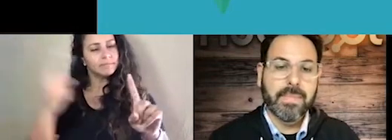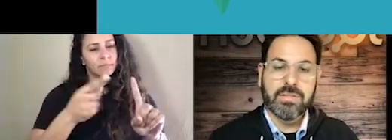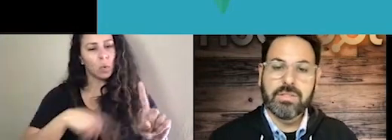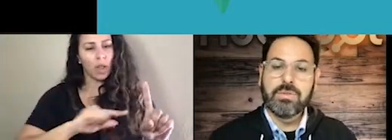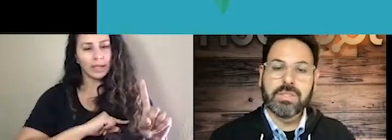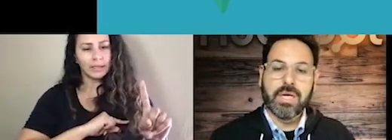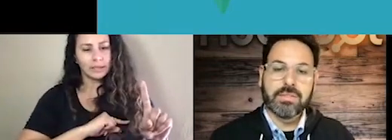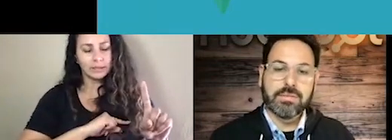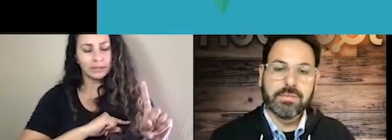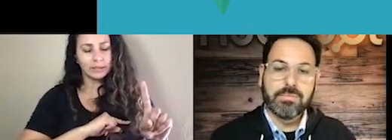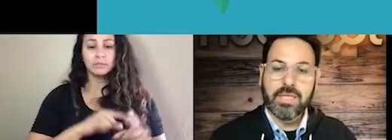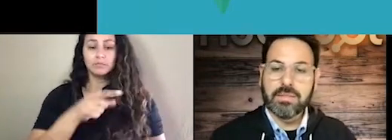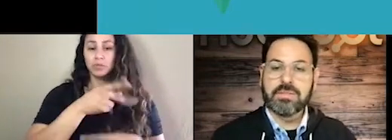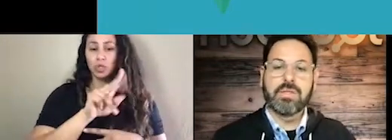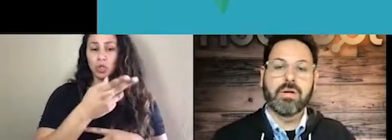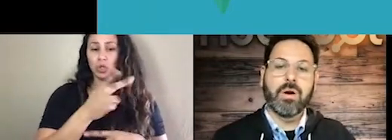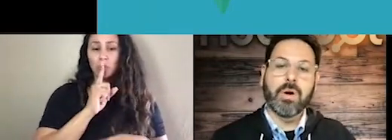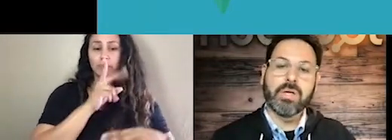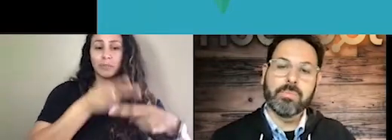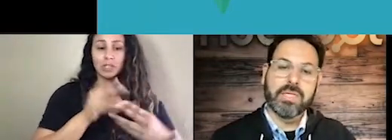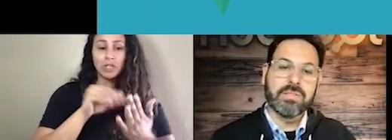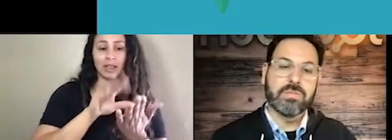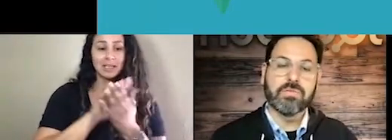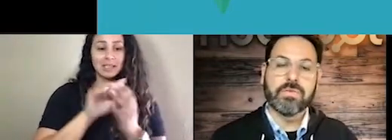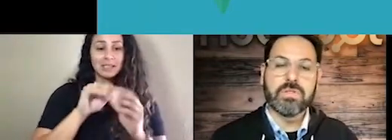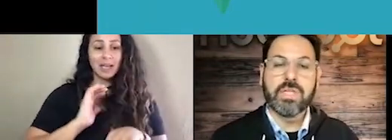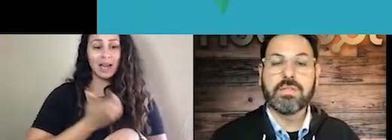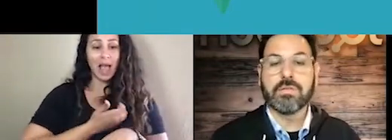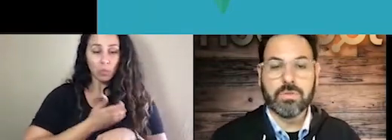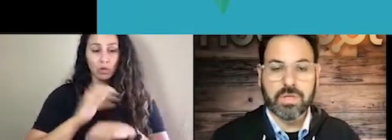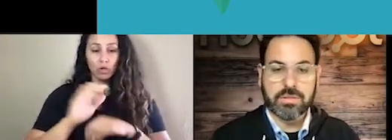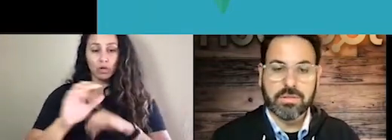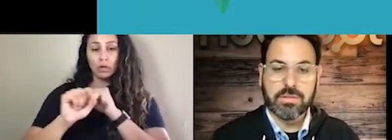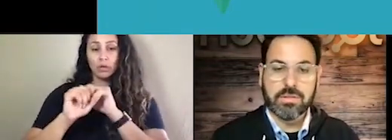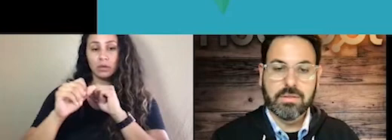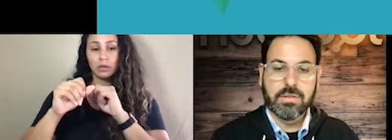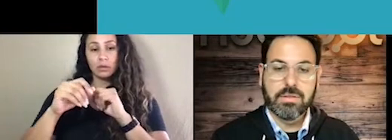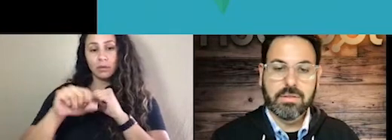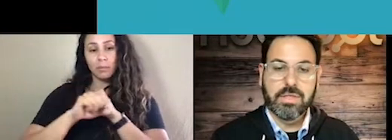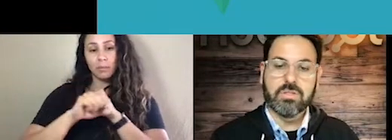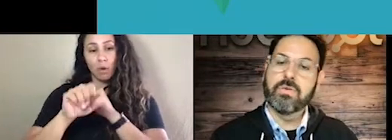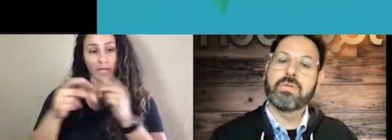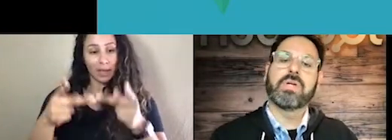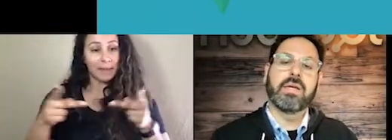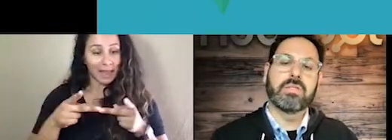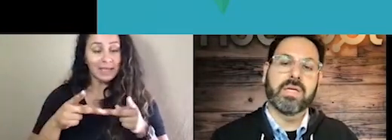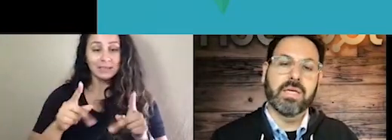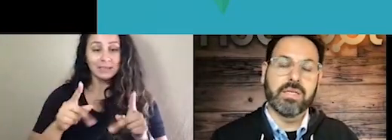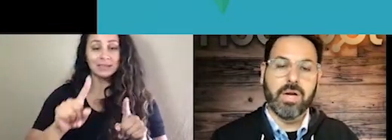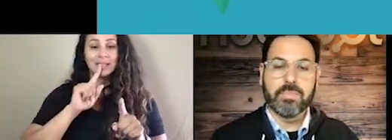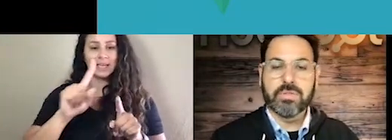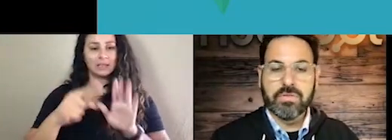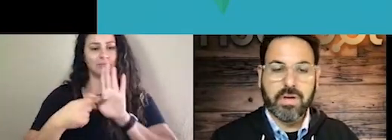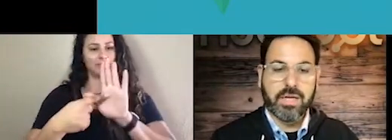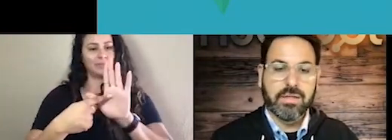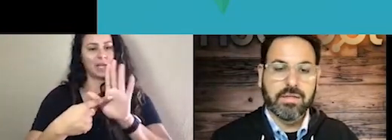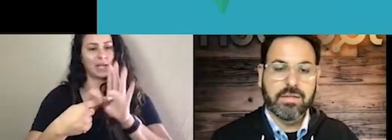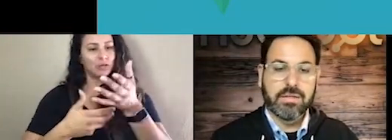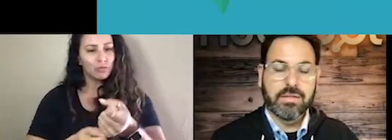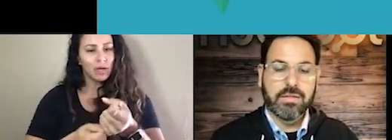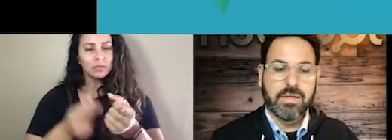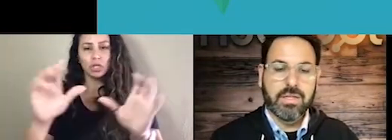As you discussed, being listed in our marketplace is the first signal of trust. It is further enhanced by getting your app